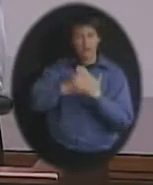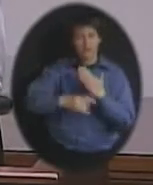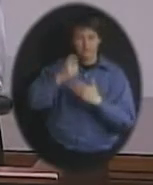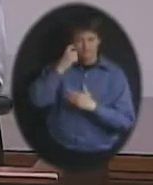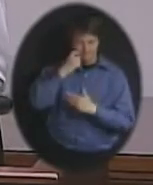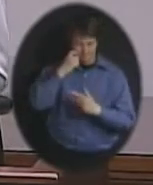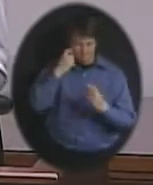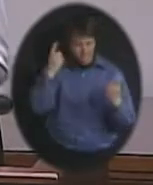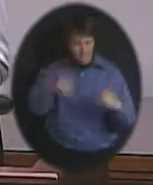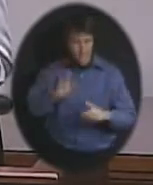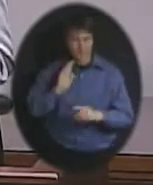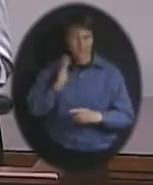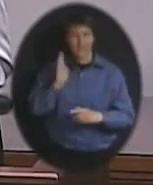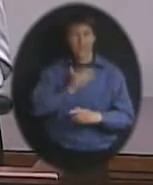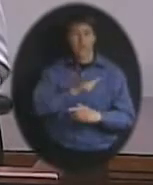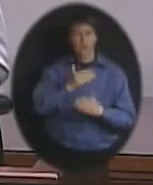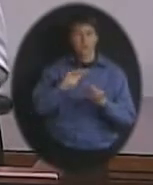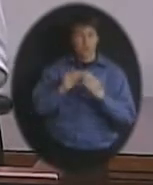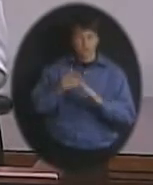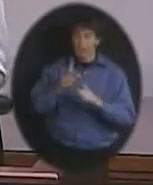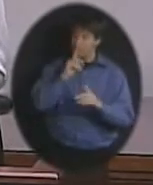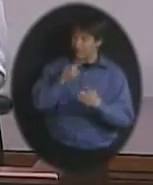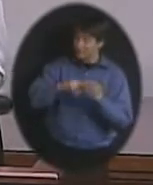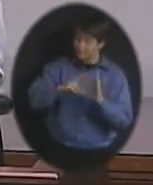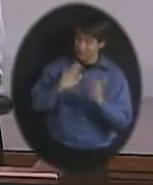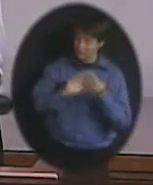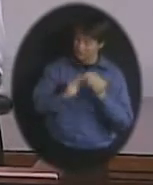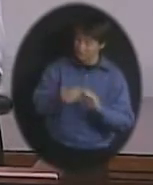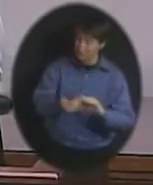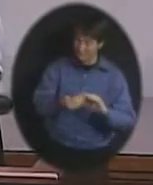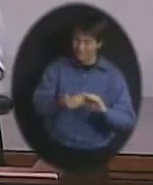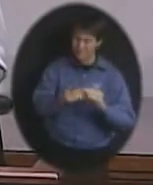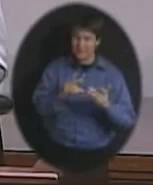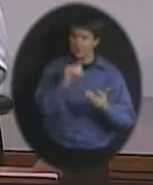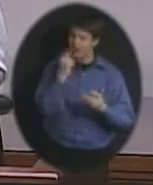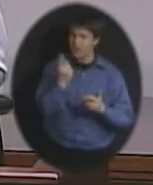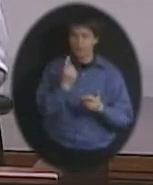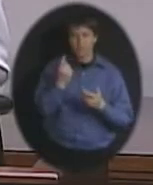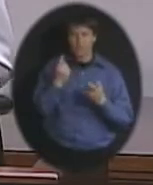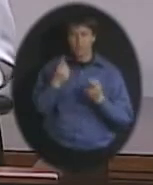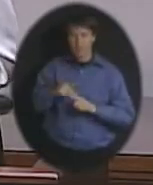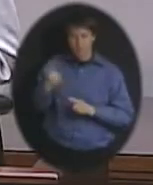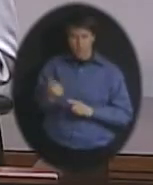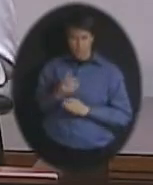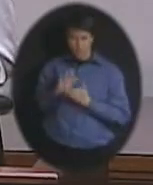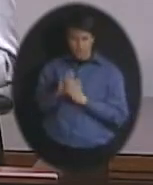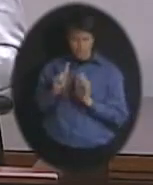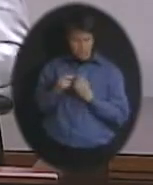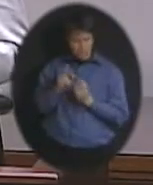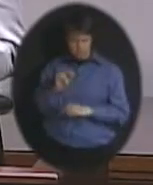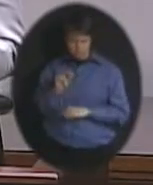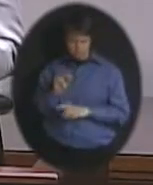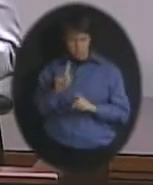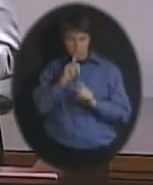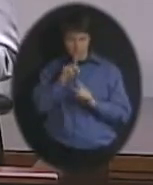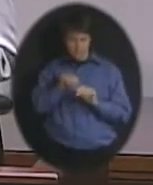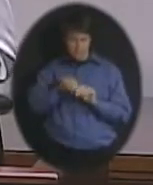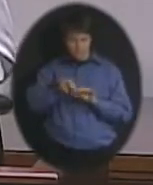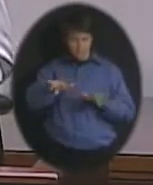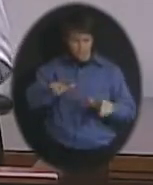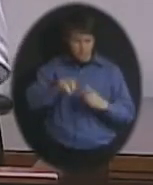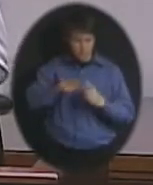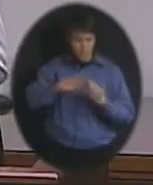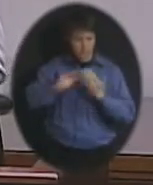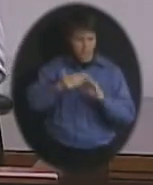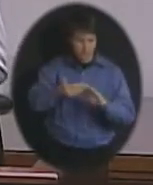our community. And I really mean in our community. This was certainly not something that happened just in the school district, but really involved our community.